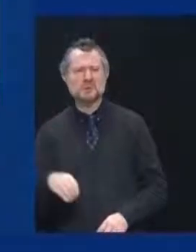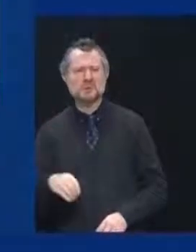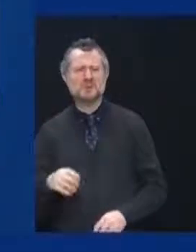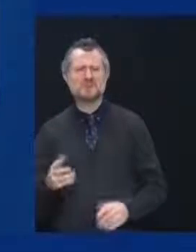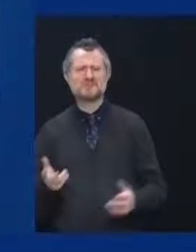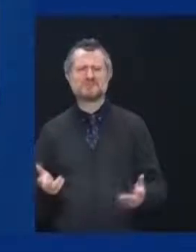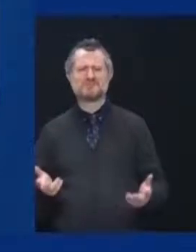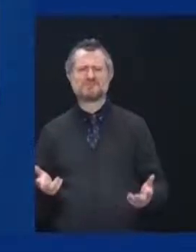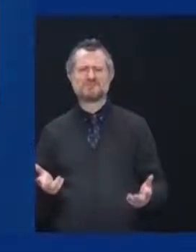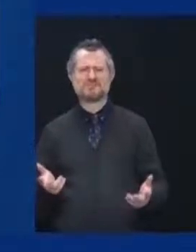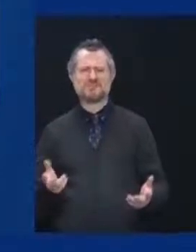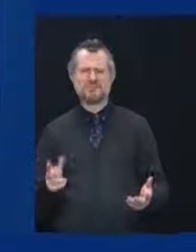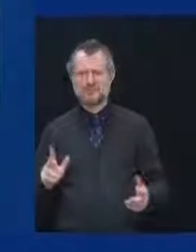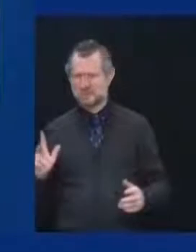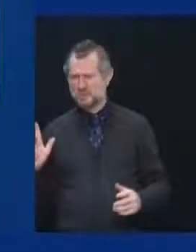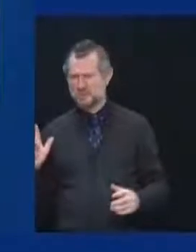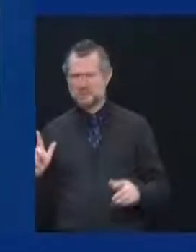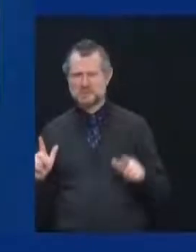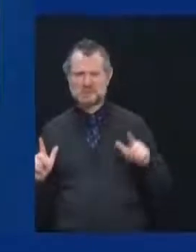99.